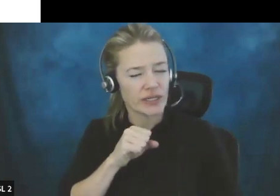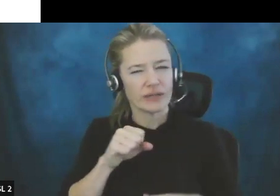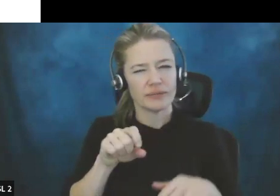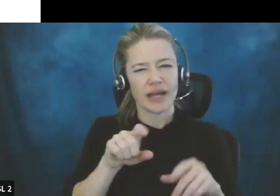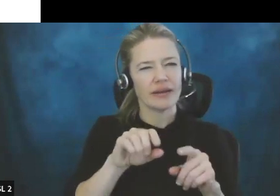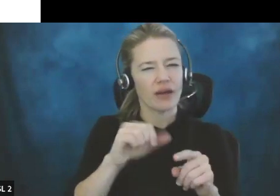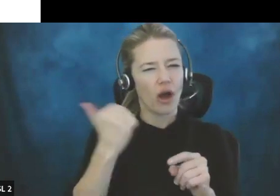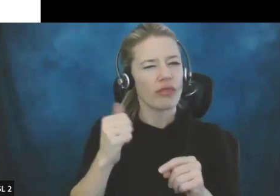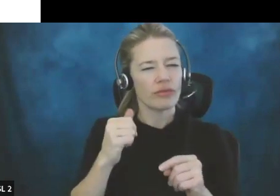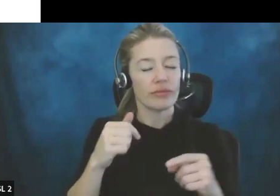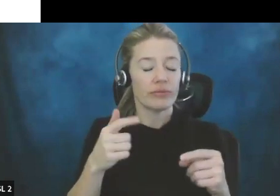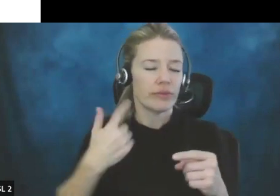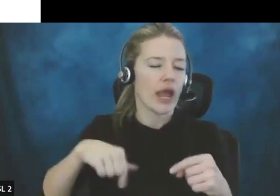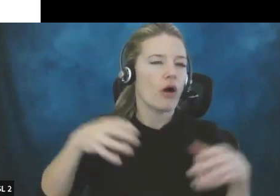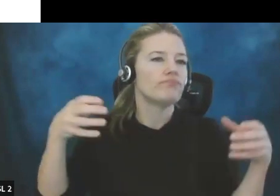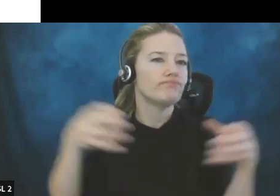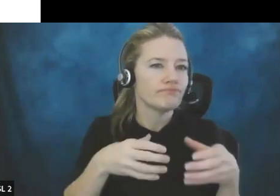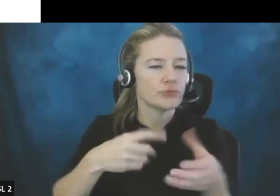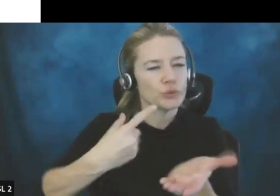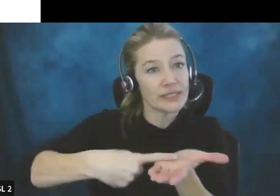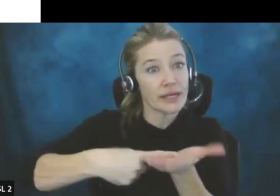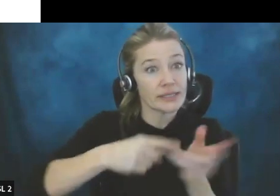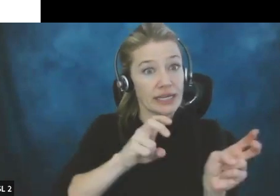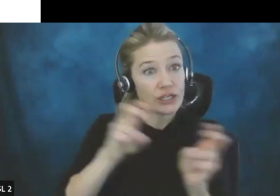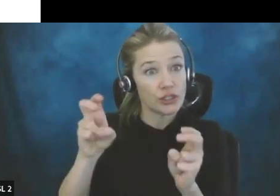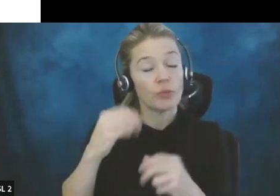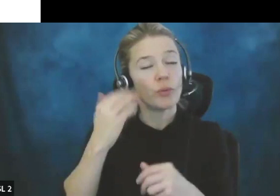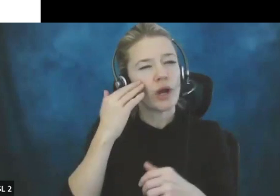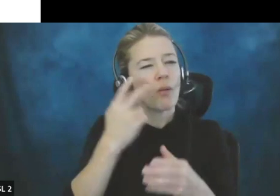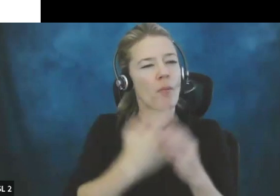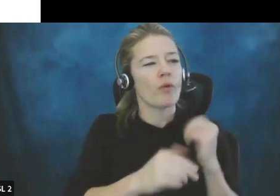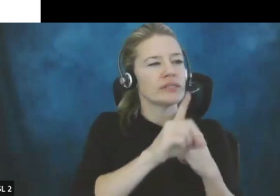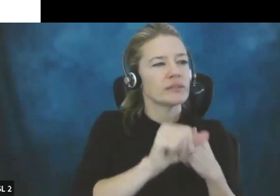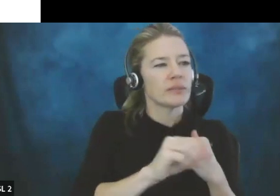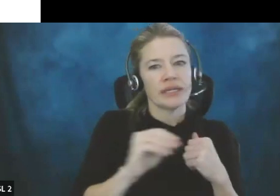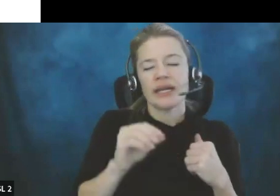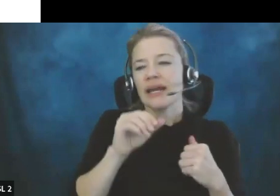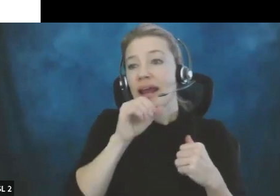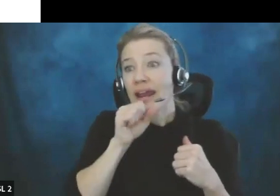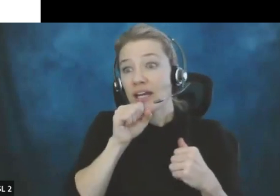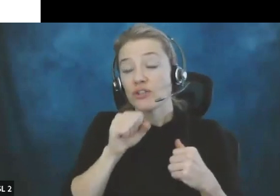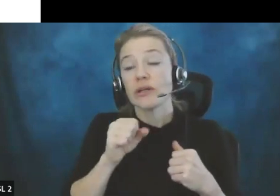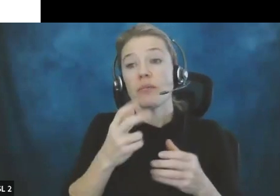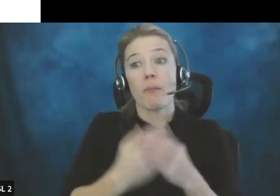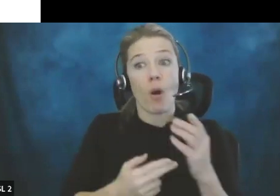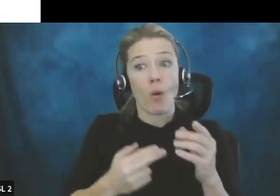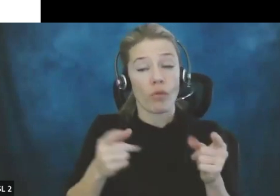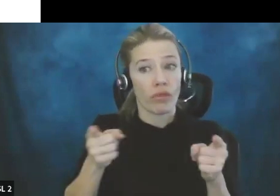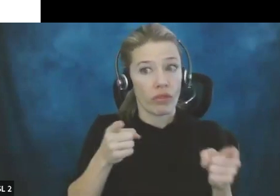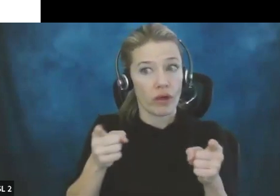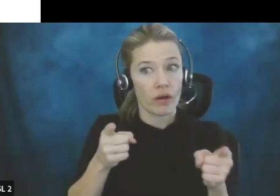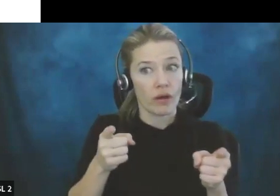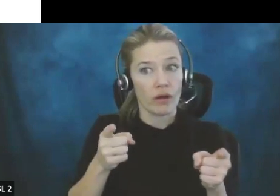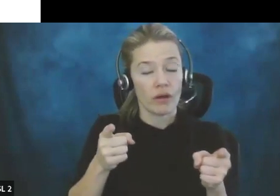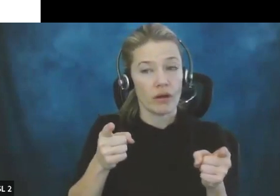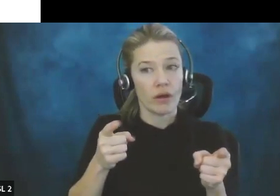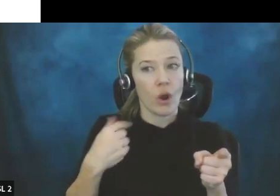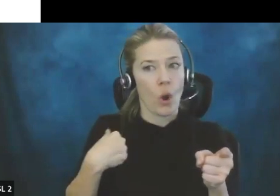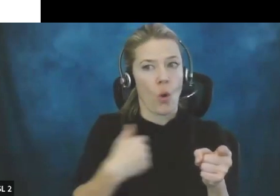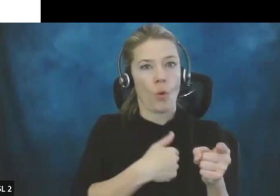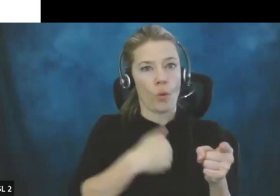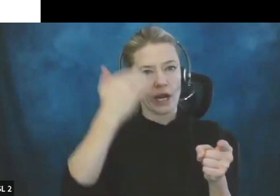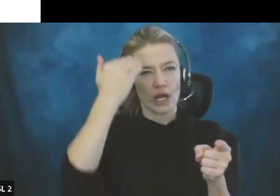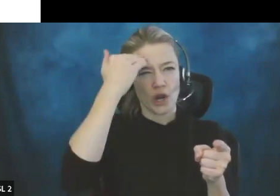networks coming together around this issue. We know that both disability and aging, often those of